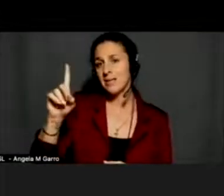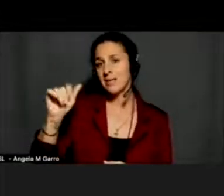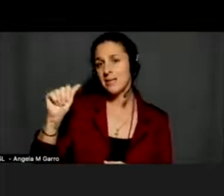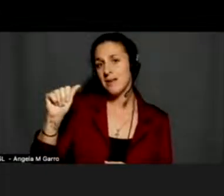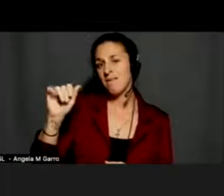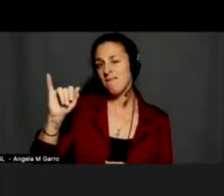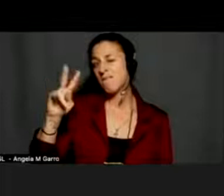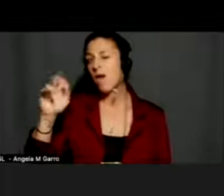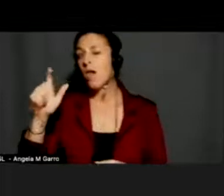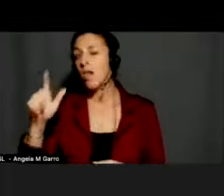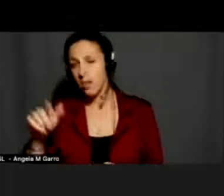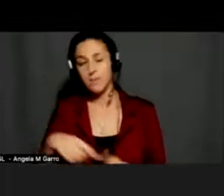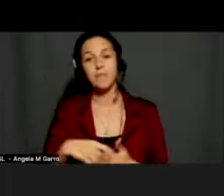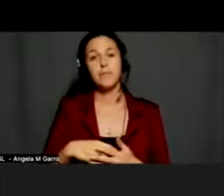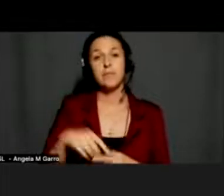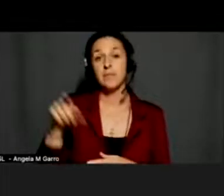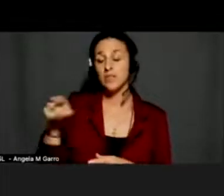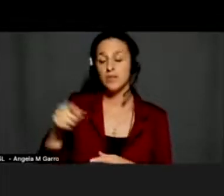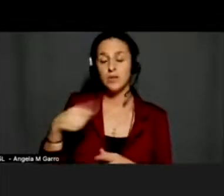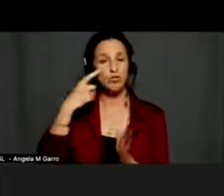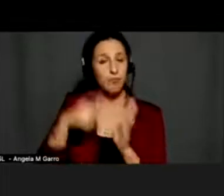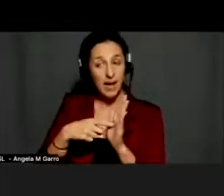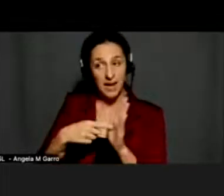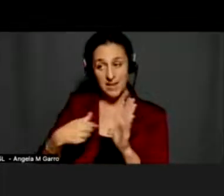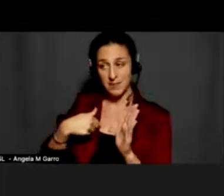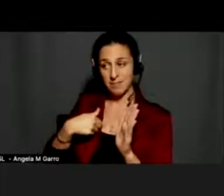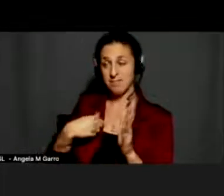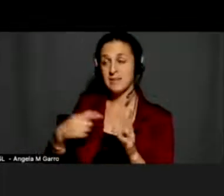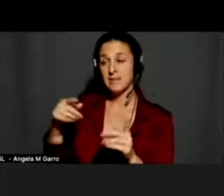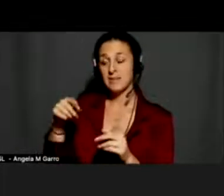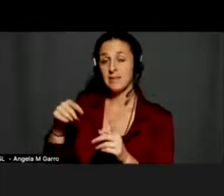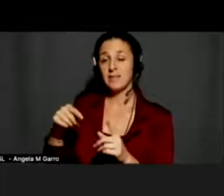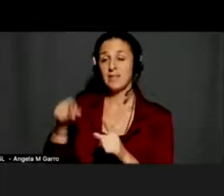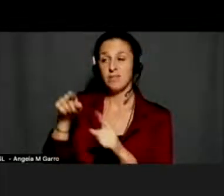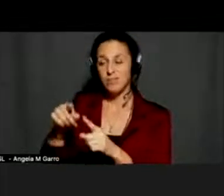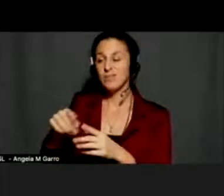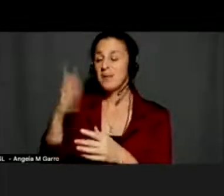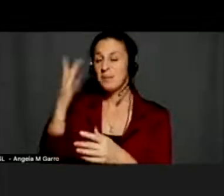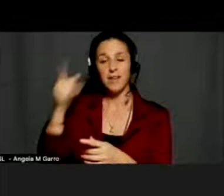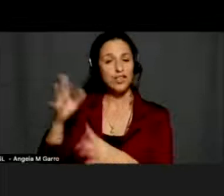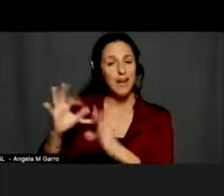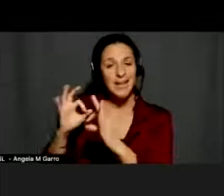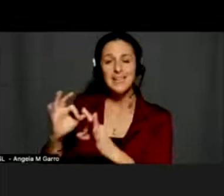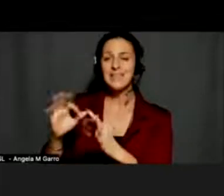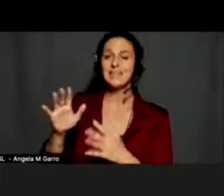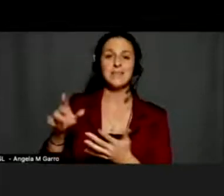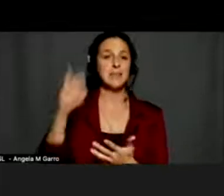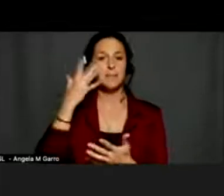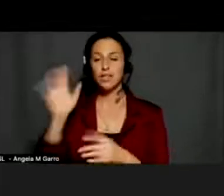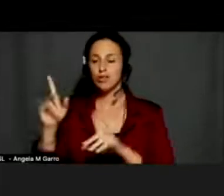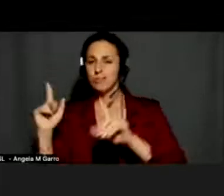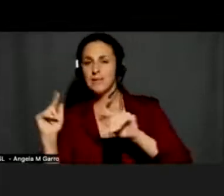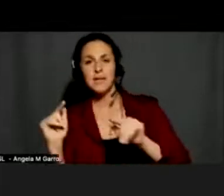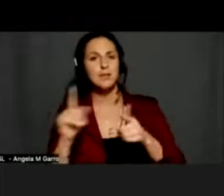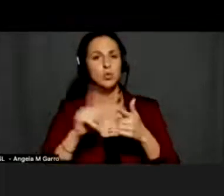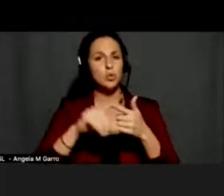is being recognized by me tonight because of her excellence, because of her attentiveness to the